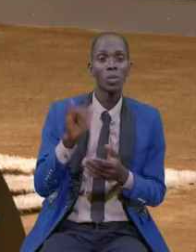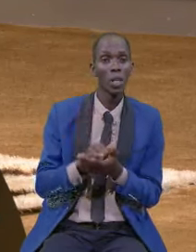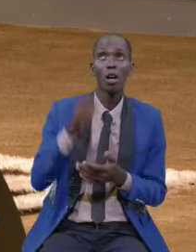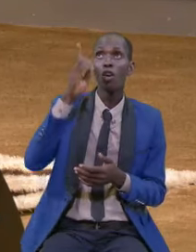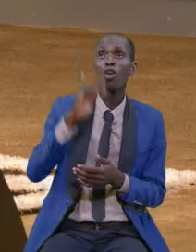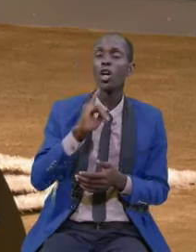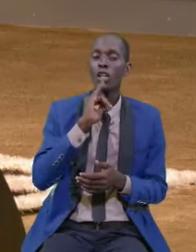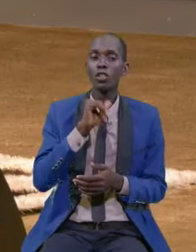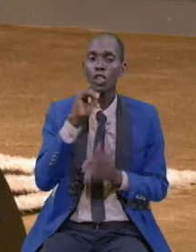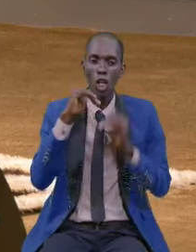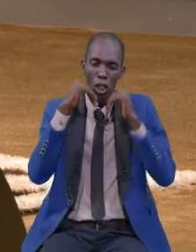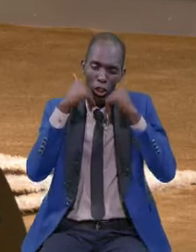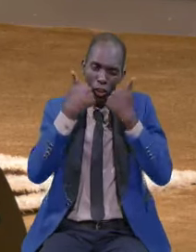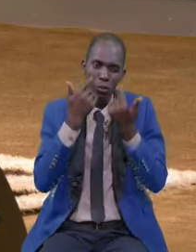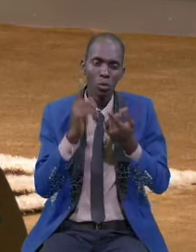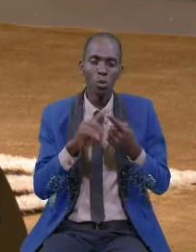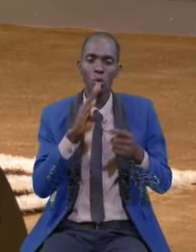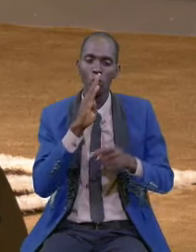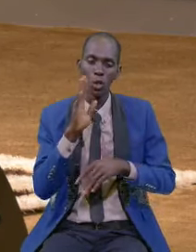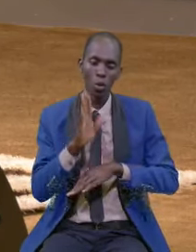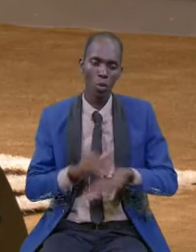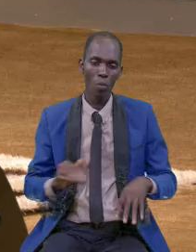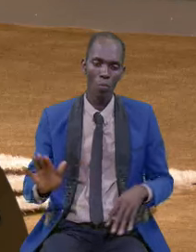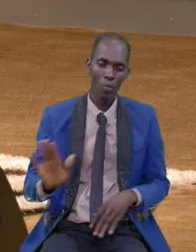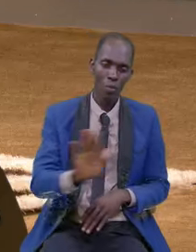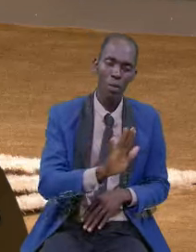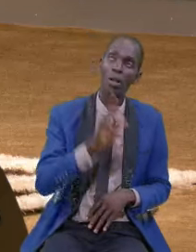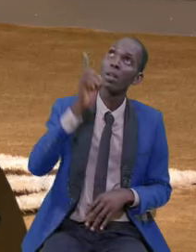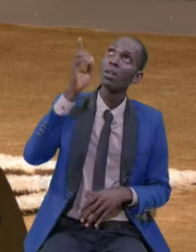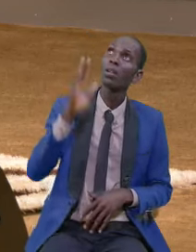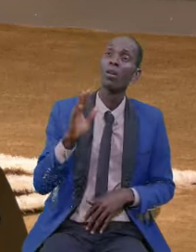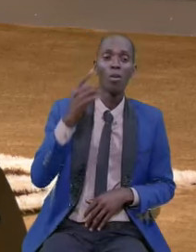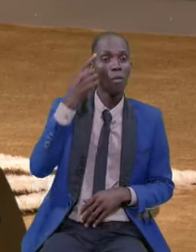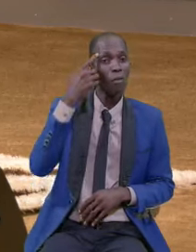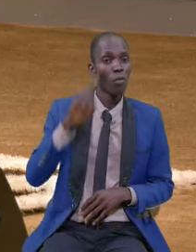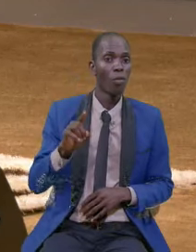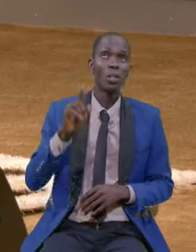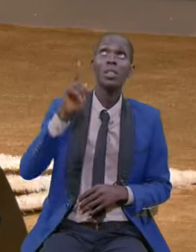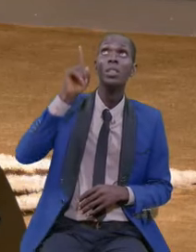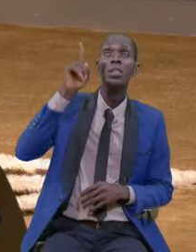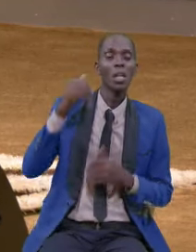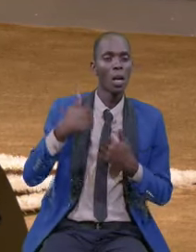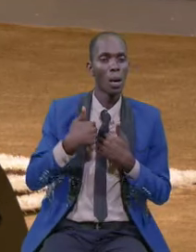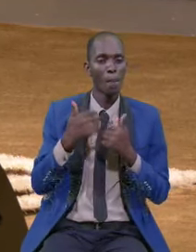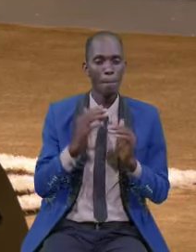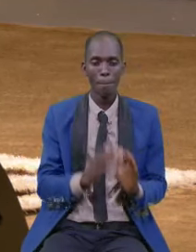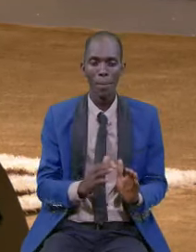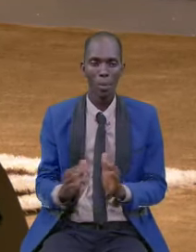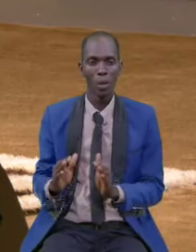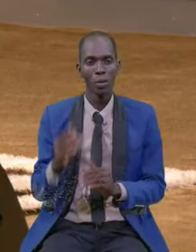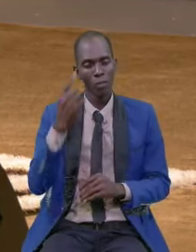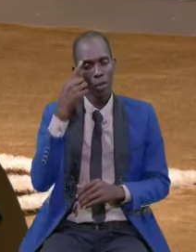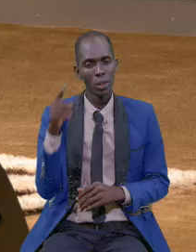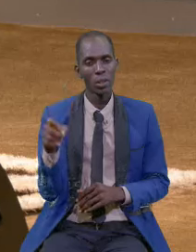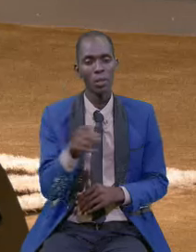be called their God, for he has prepared for